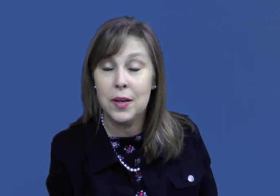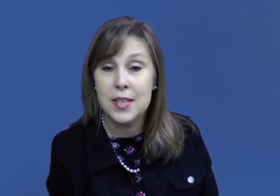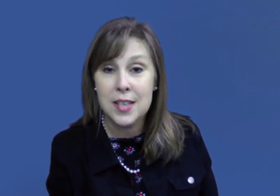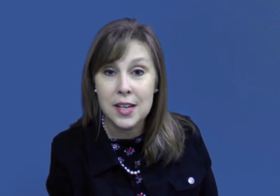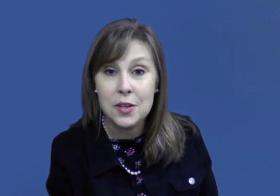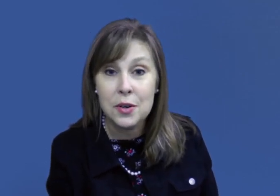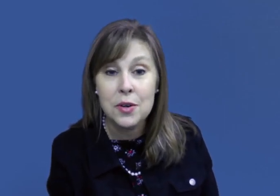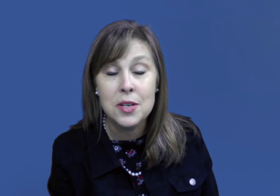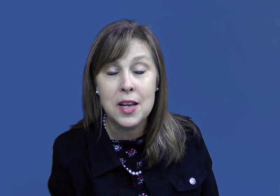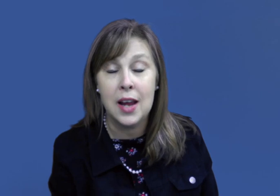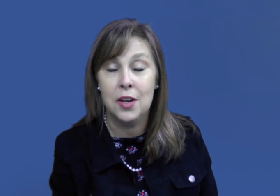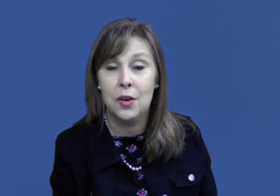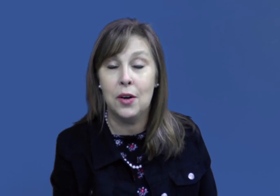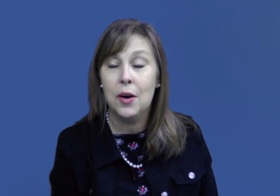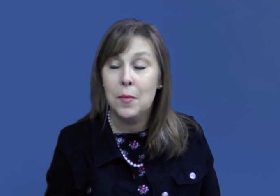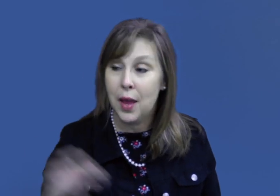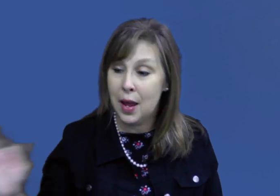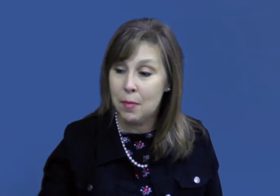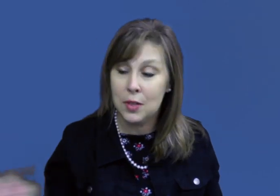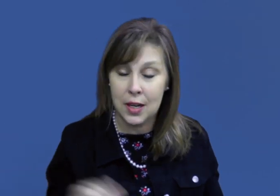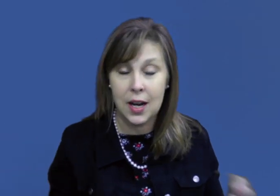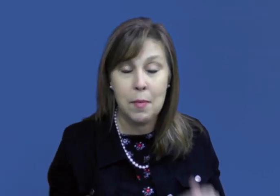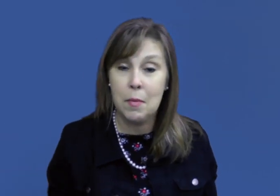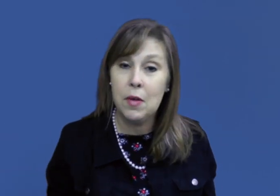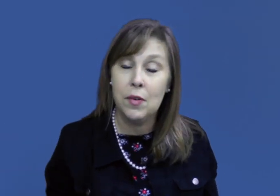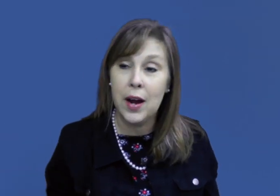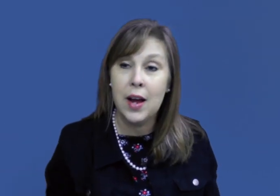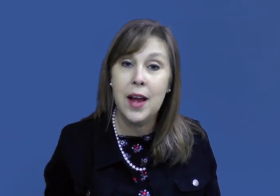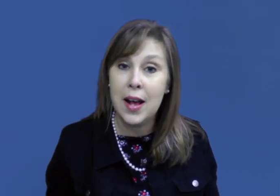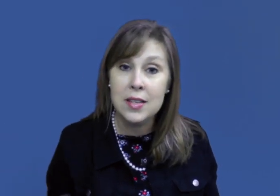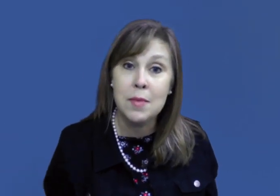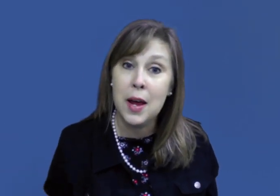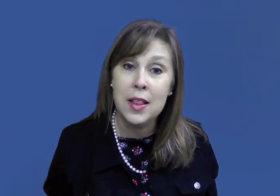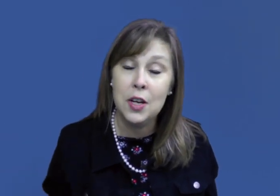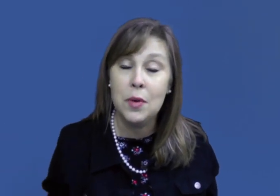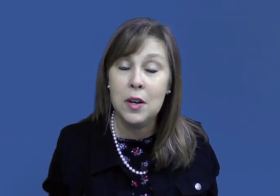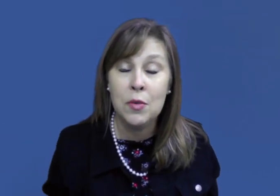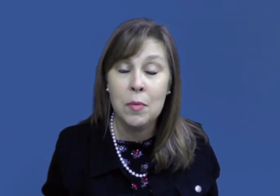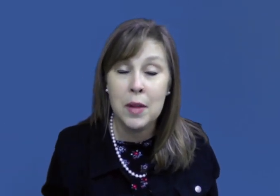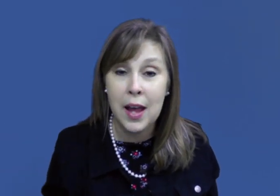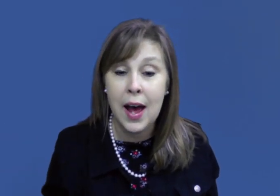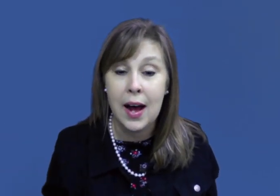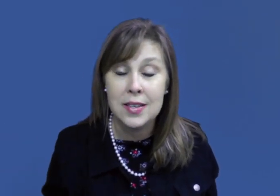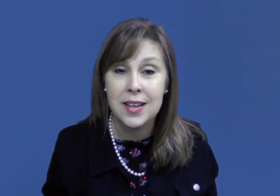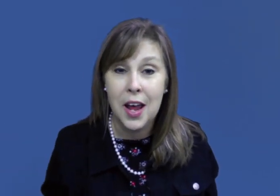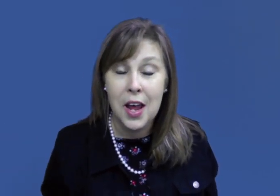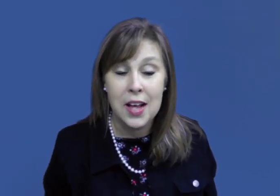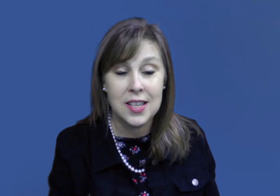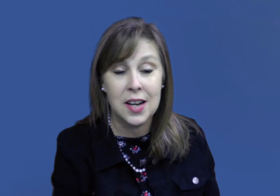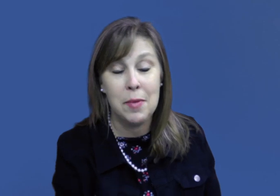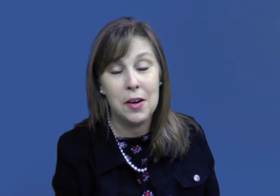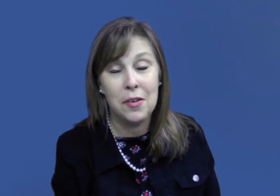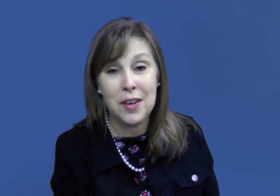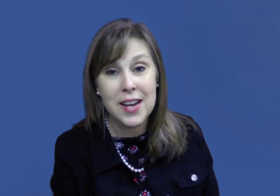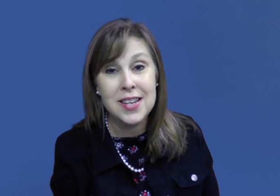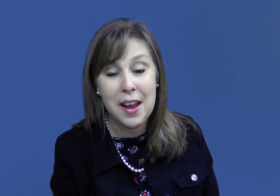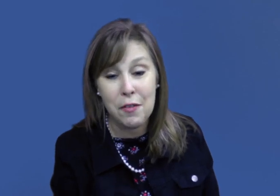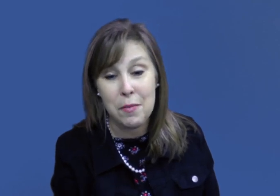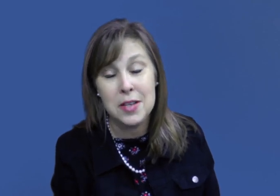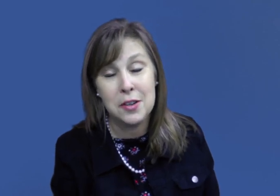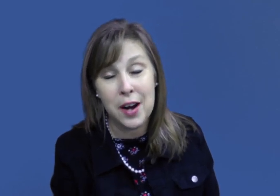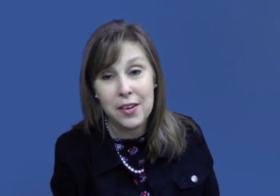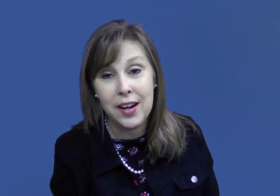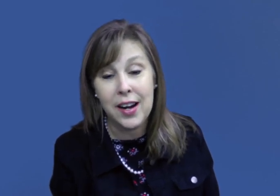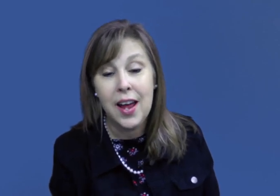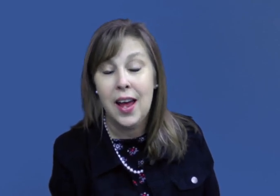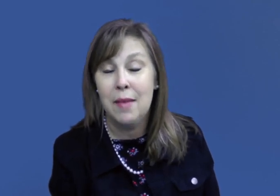if you're doing centers and you're able to get up and move around, ask somebody that you wouldn't normally ask. It's going to be a great day